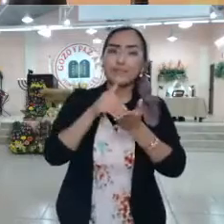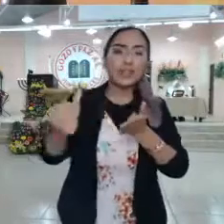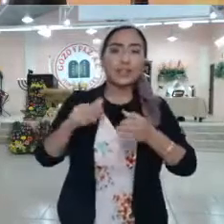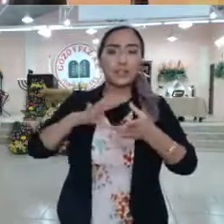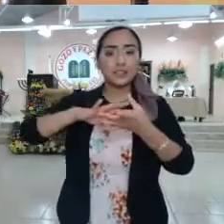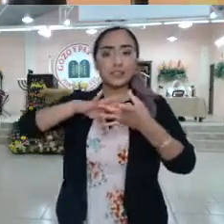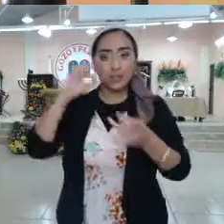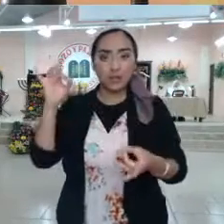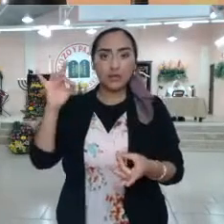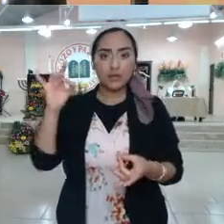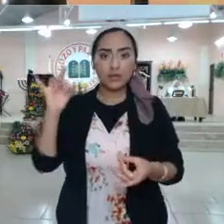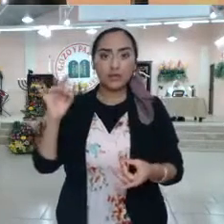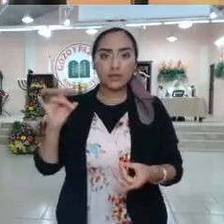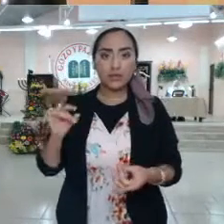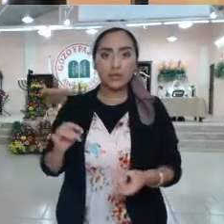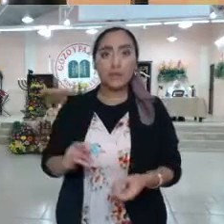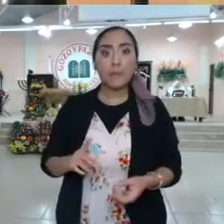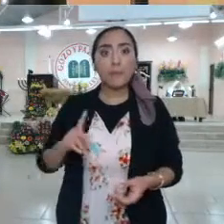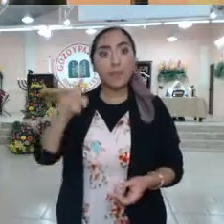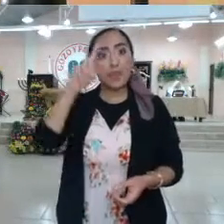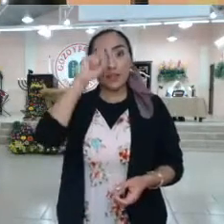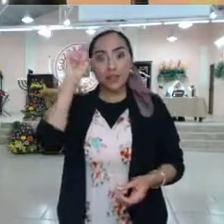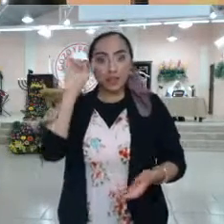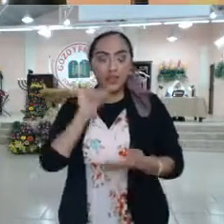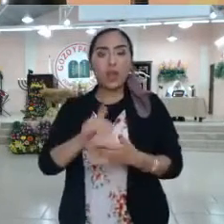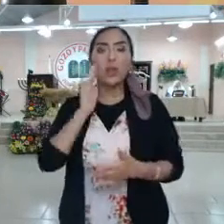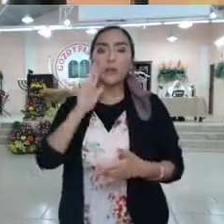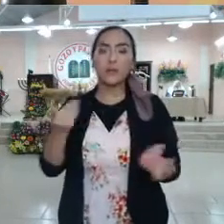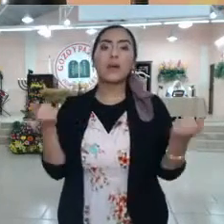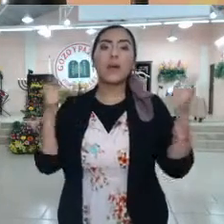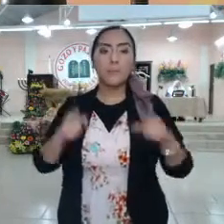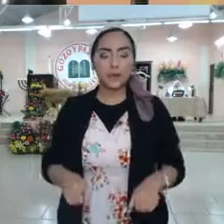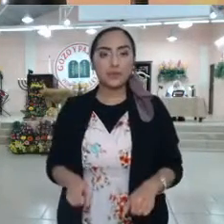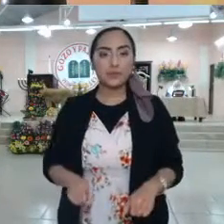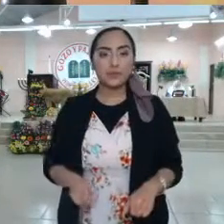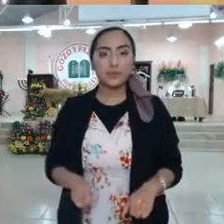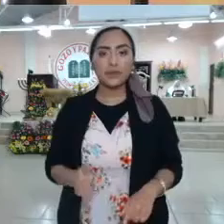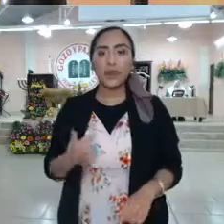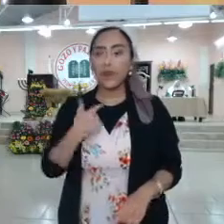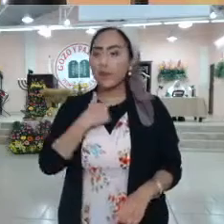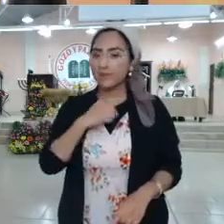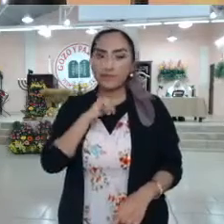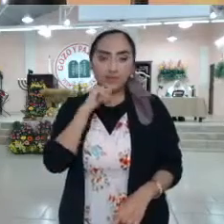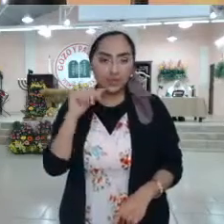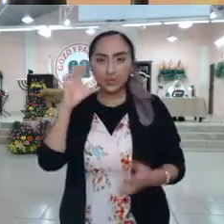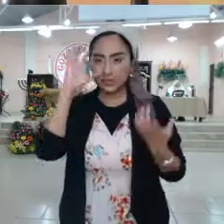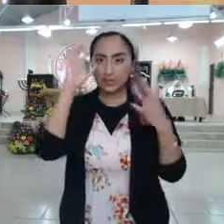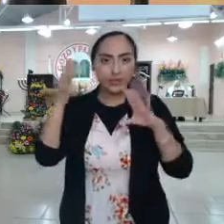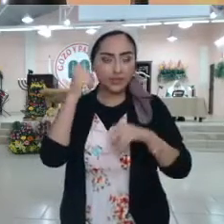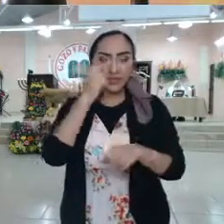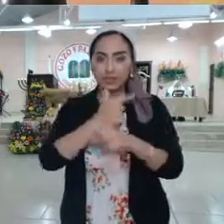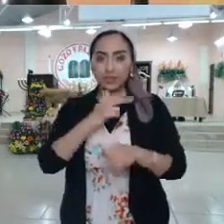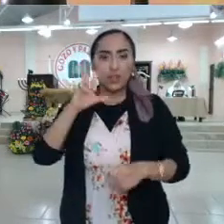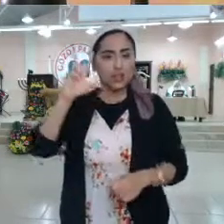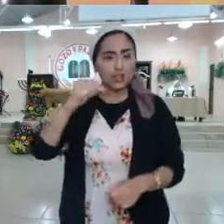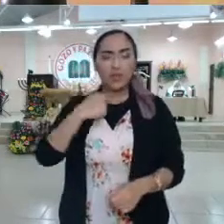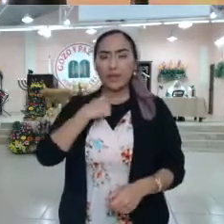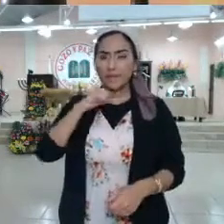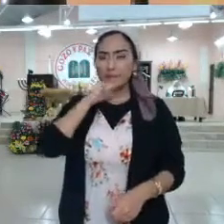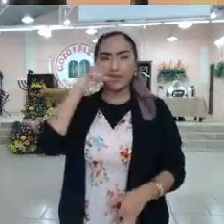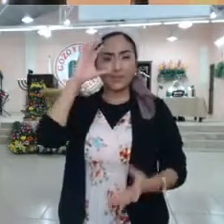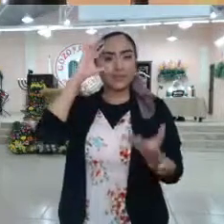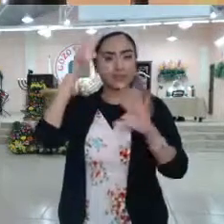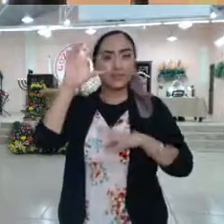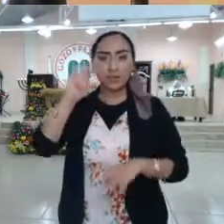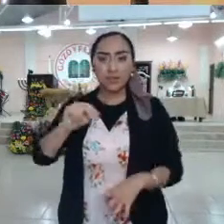will bring almas. thousands of thousands of thousands Porque of eso va a souls, because suceder. that is going to happen. No estoy loco, I'm not hermanos. crazy, No. brothers, No, no no. estoy loco. No, I'm no.